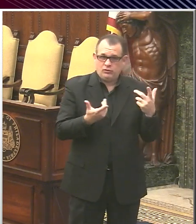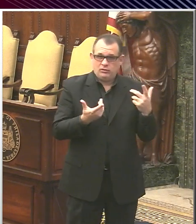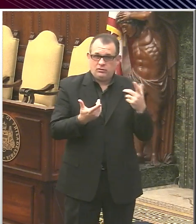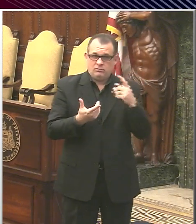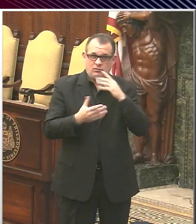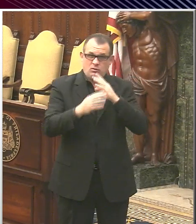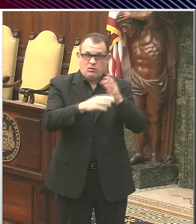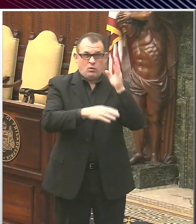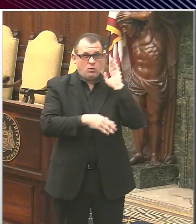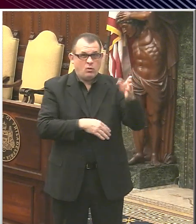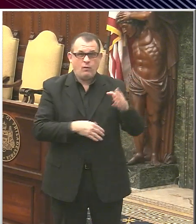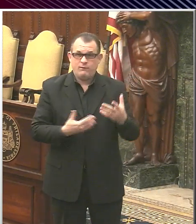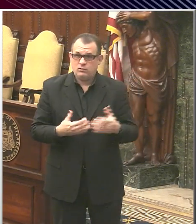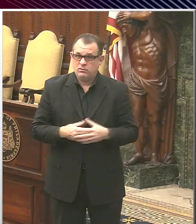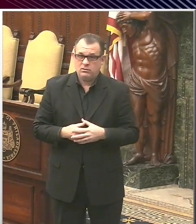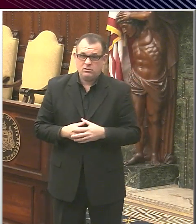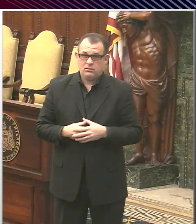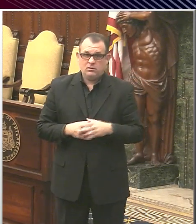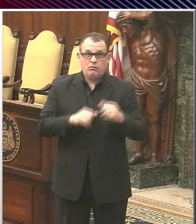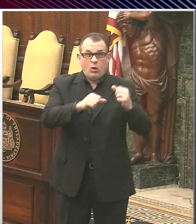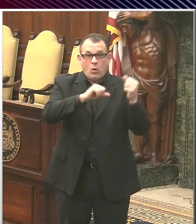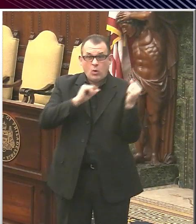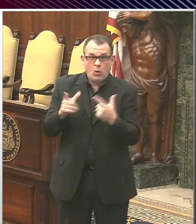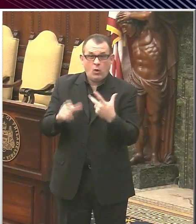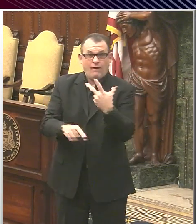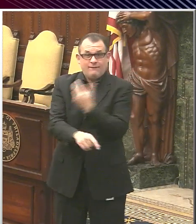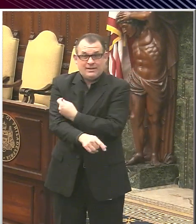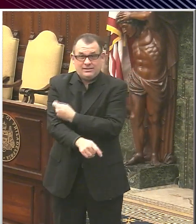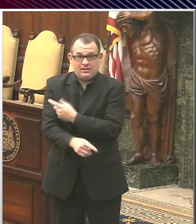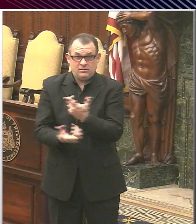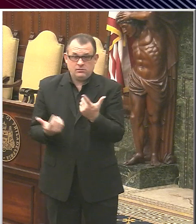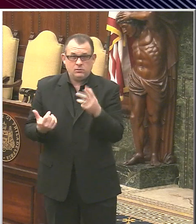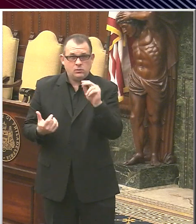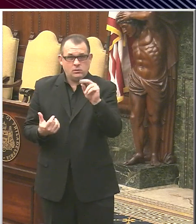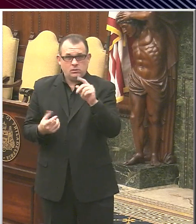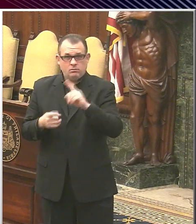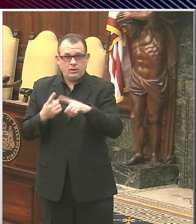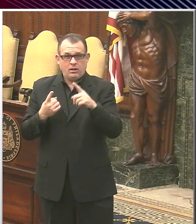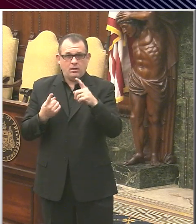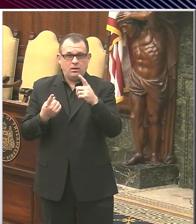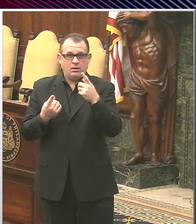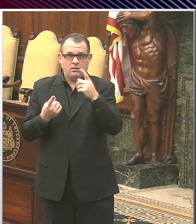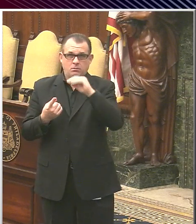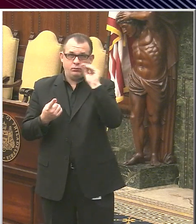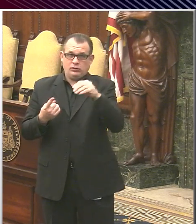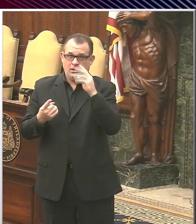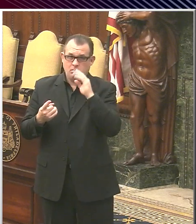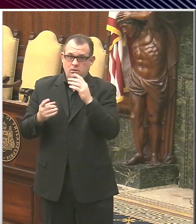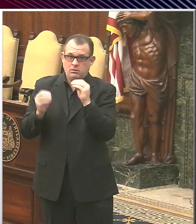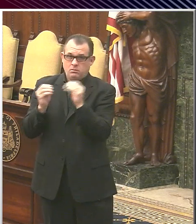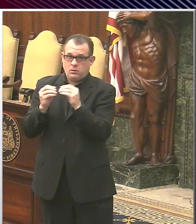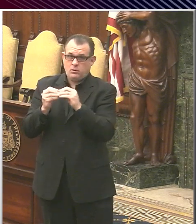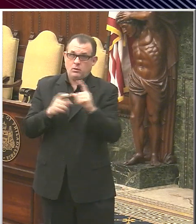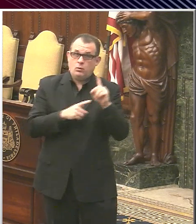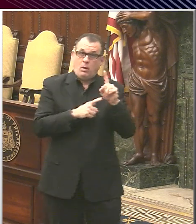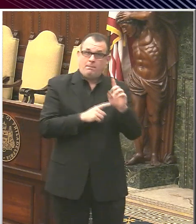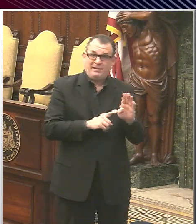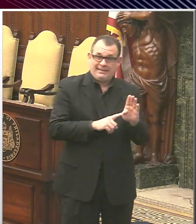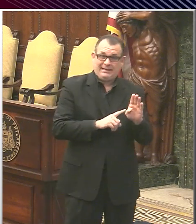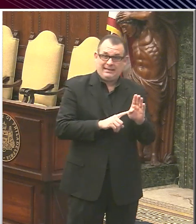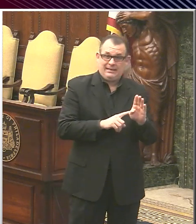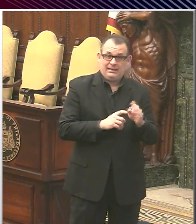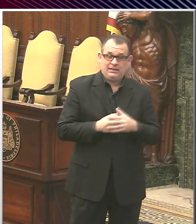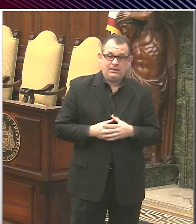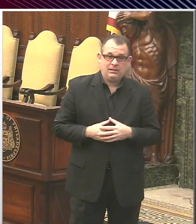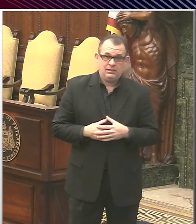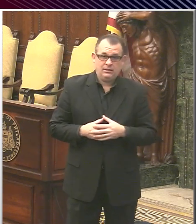not all those people will choose to be vaccinated, but it's a fairly large group. As far as who's in 1B, we have we're generally trying to